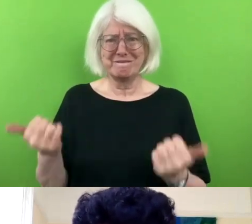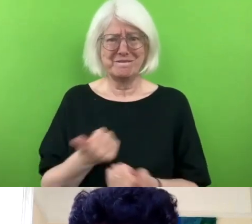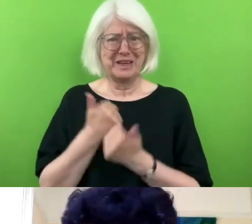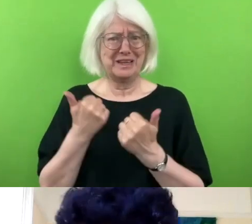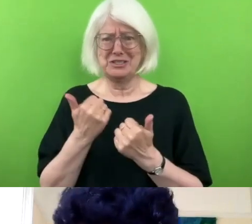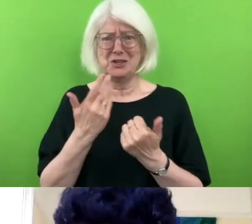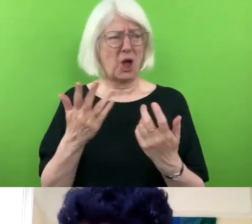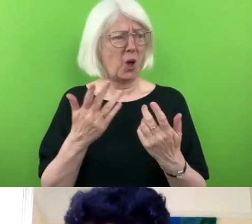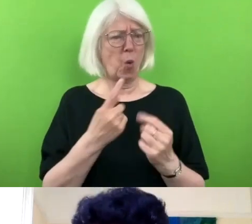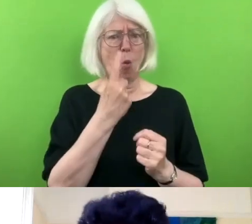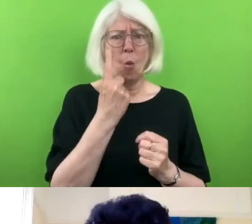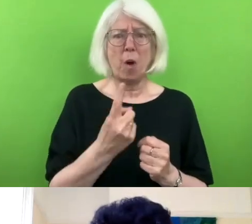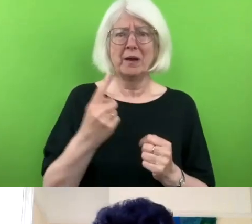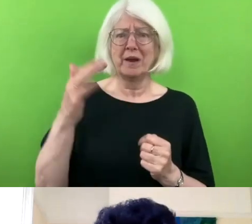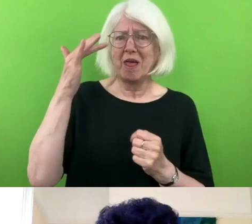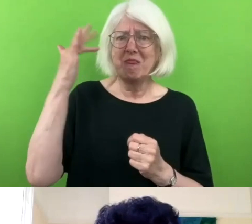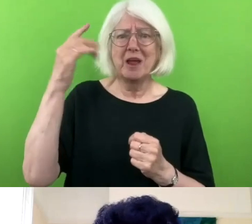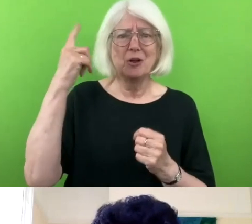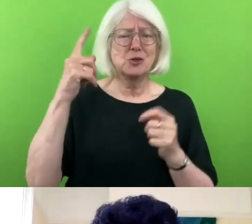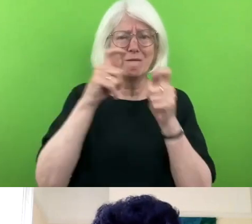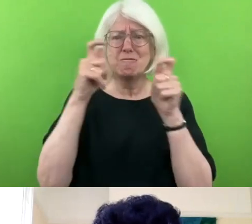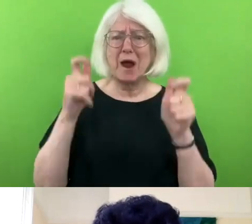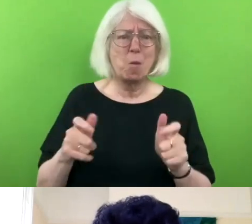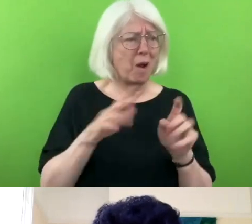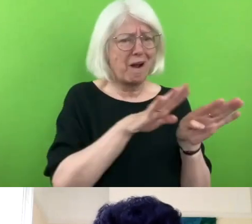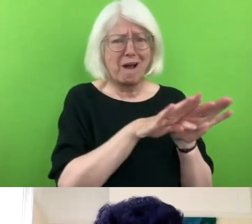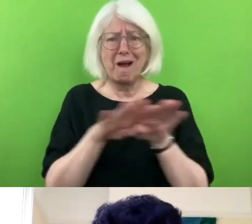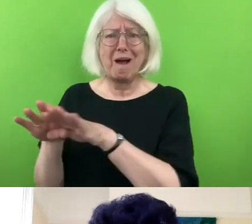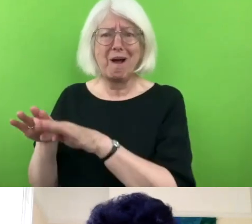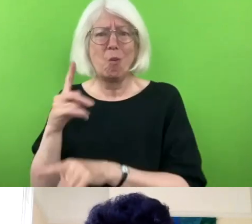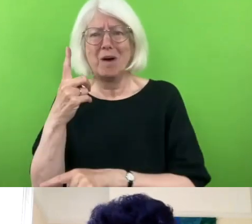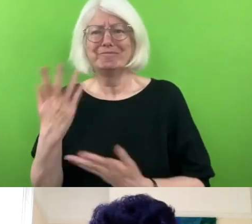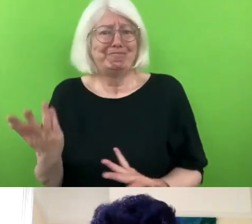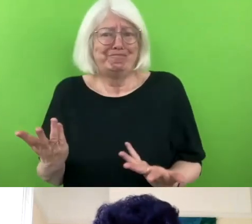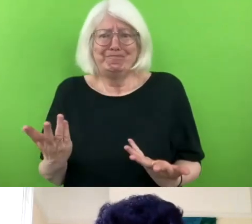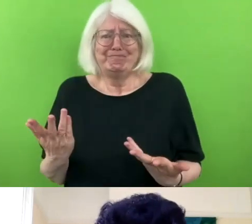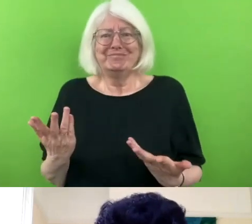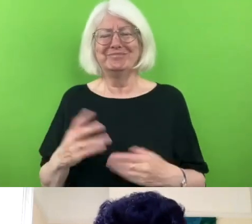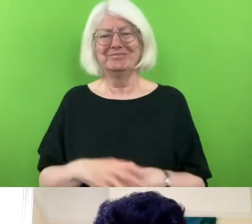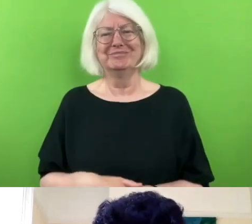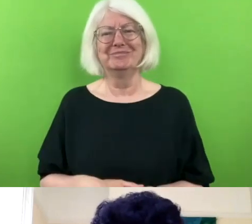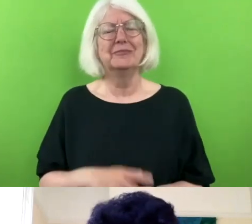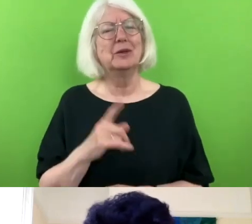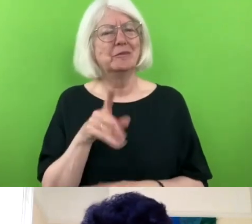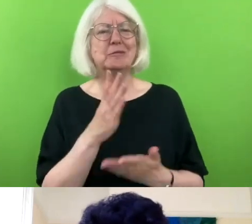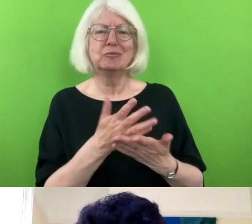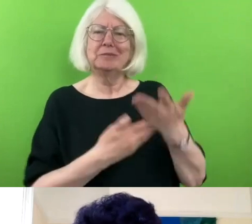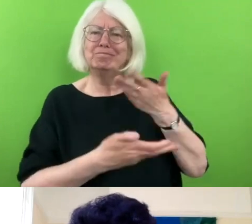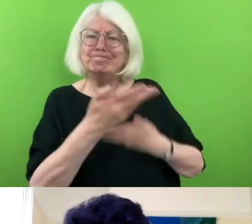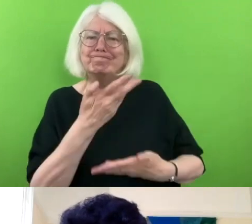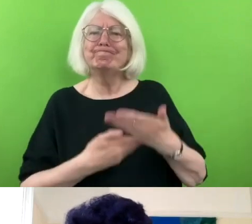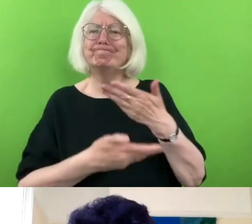framework for power. And I think you have really shared quite a lot